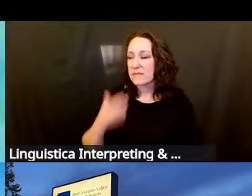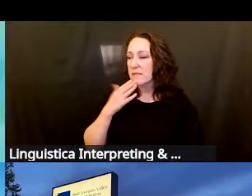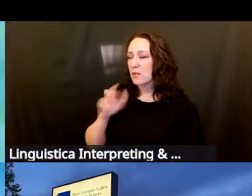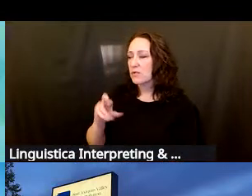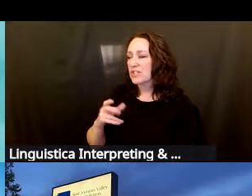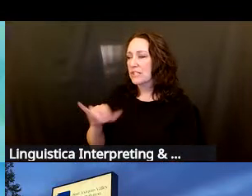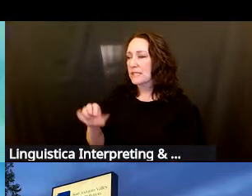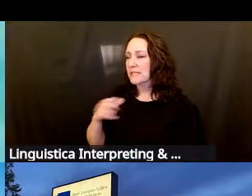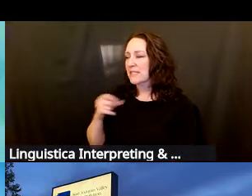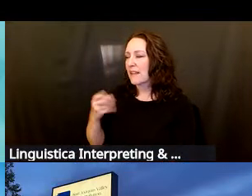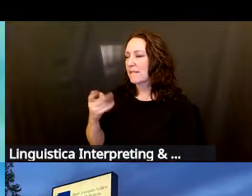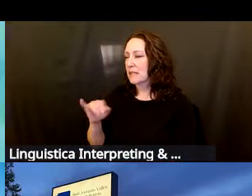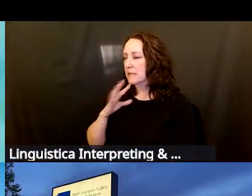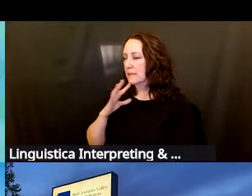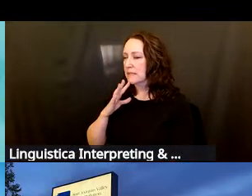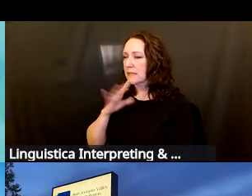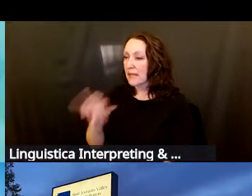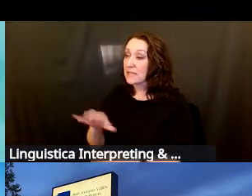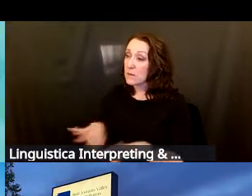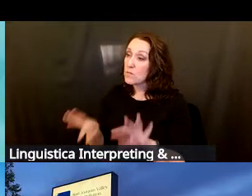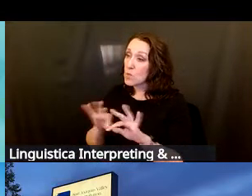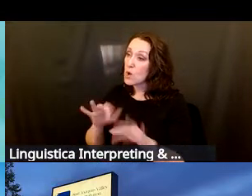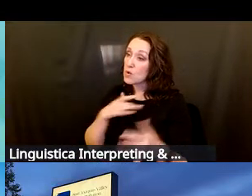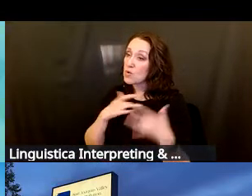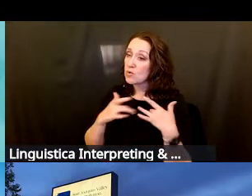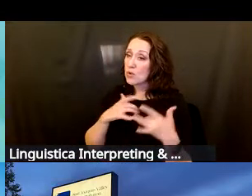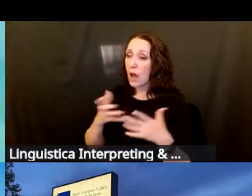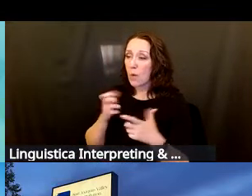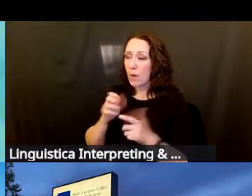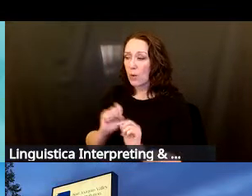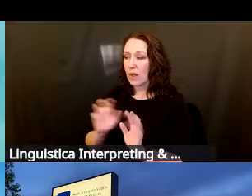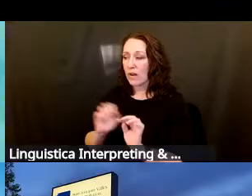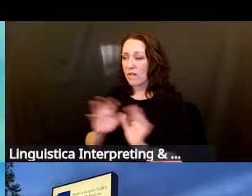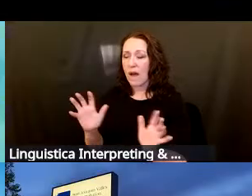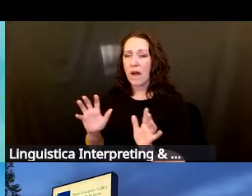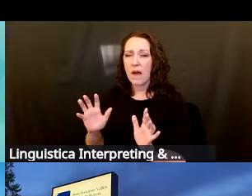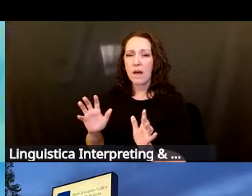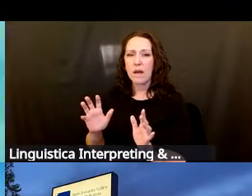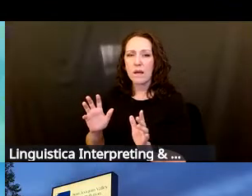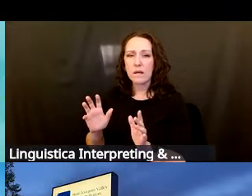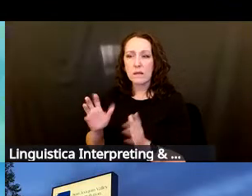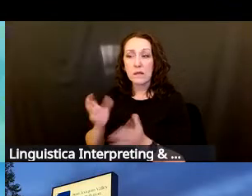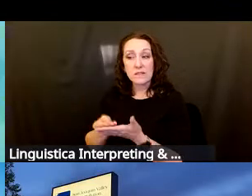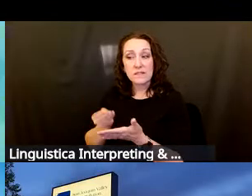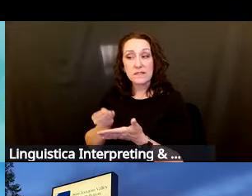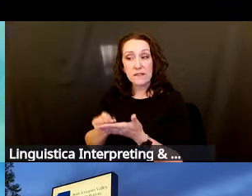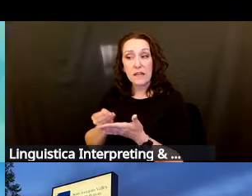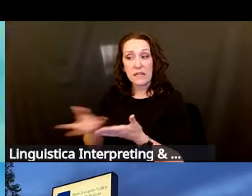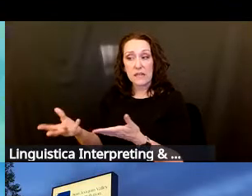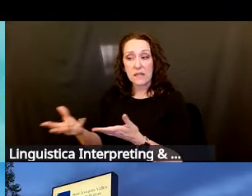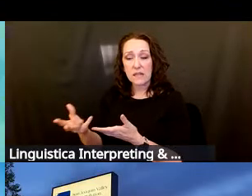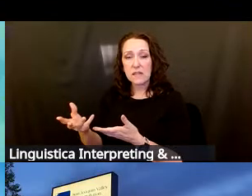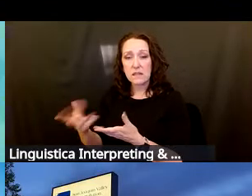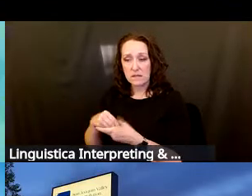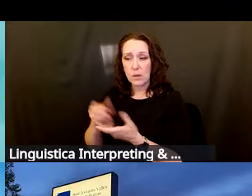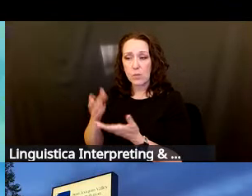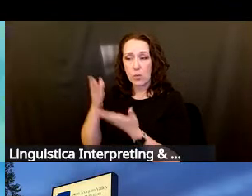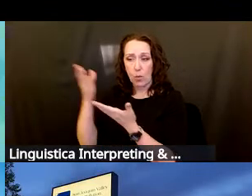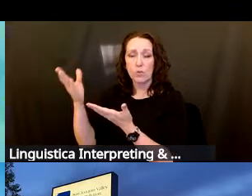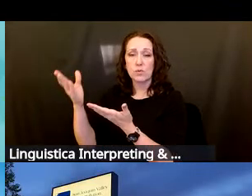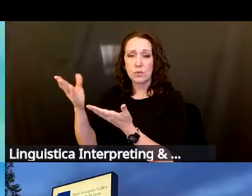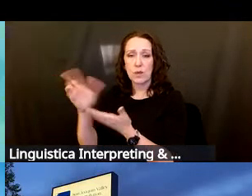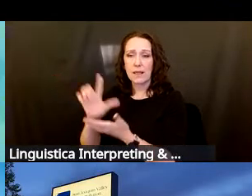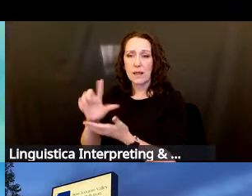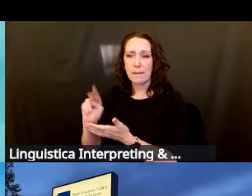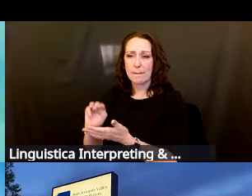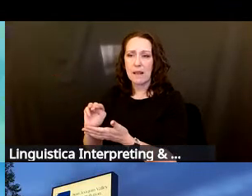this is Stephanie. That is such an important concern. And I just want to clarify, there is certainly funding in the proposal that Little Manila has